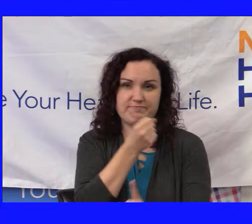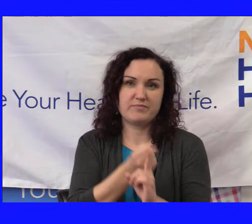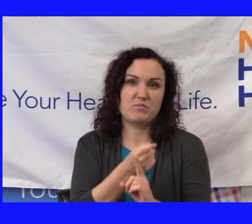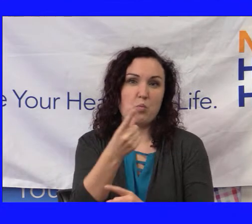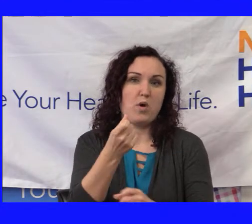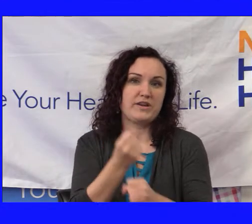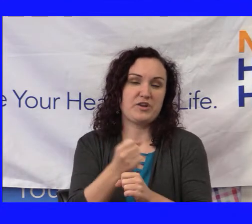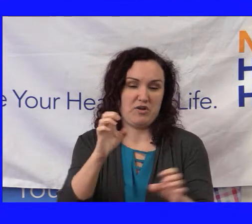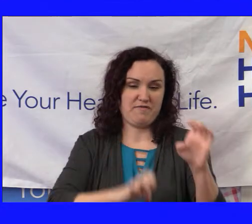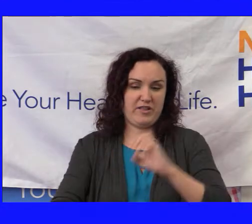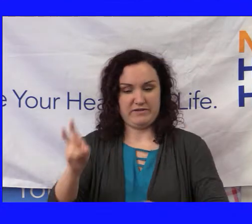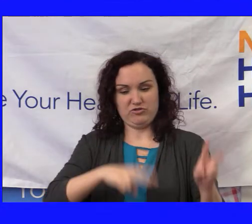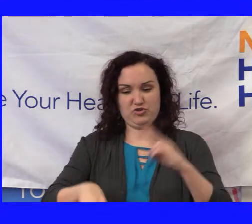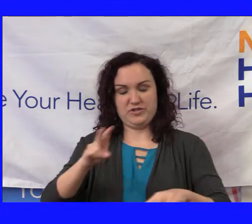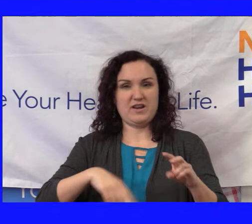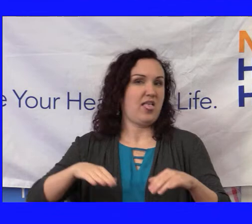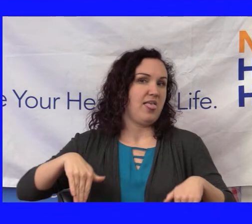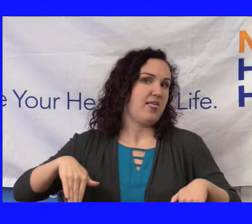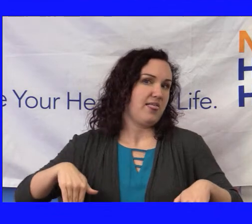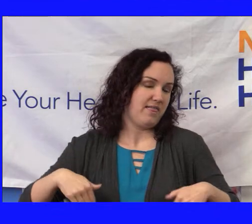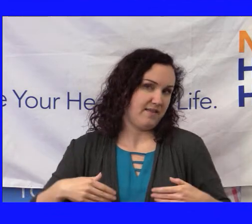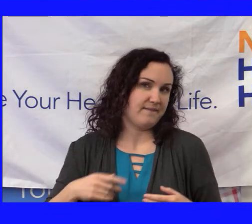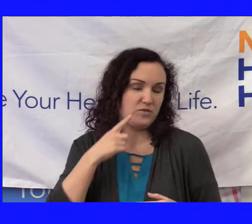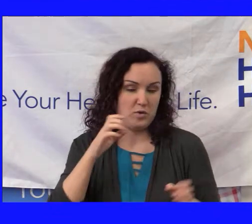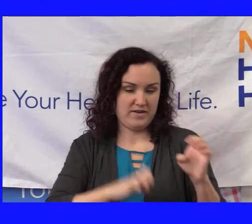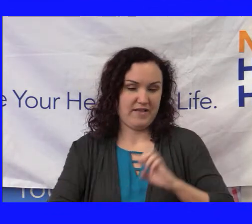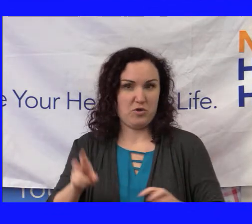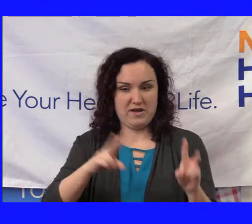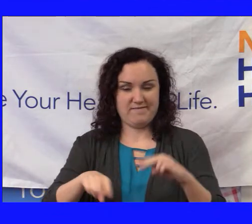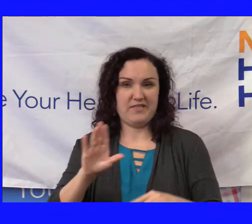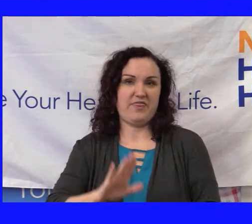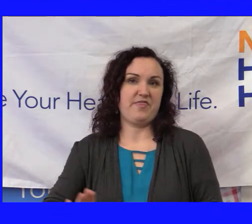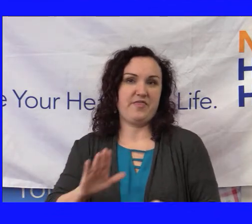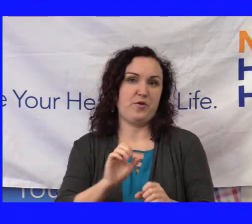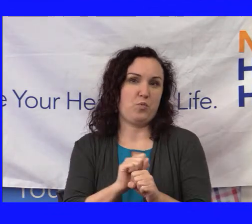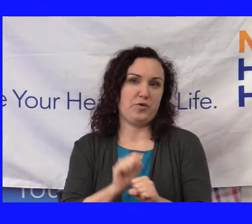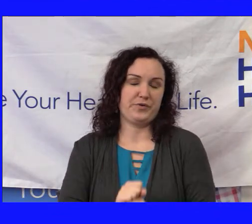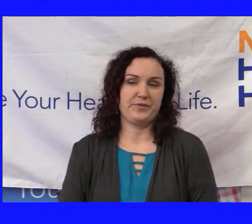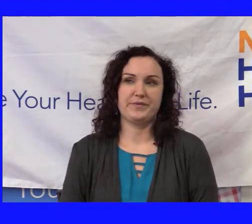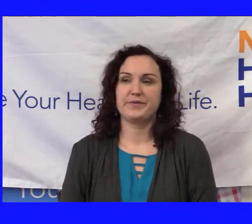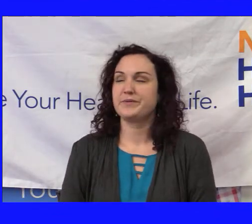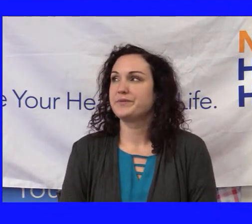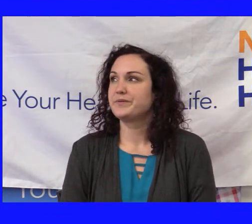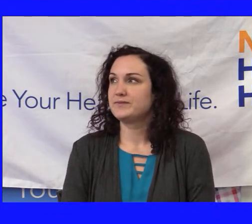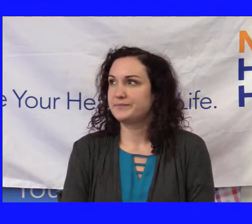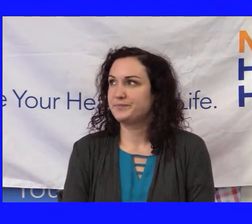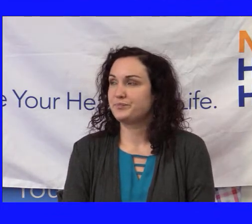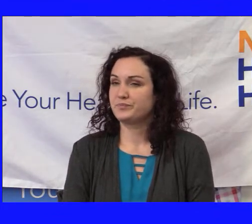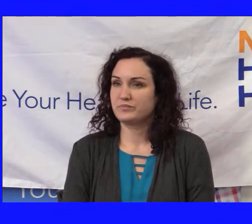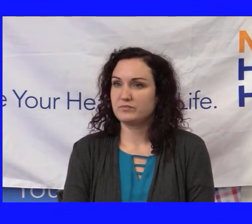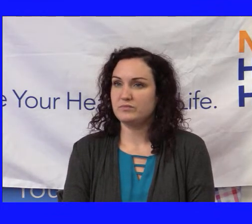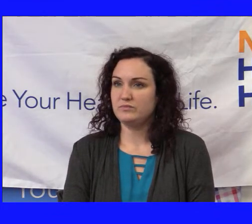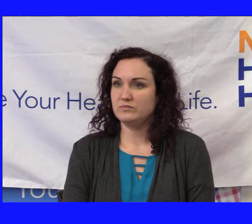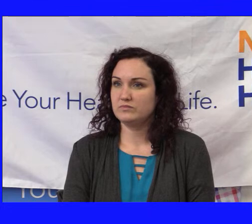1-year evaluation period for us to do the evaluation for them. Okay.